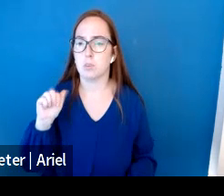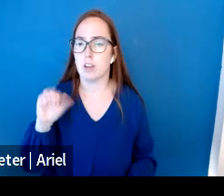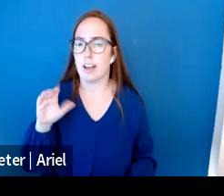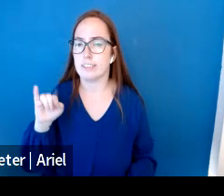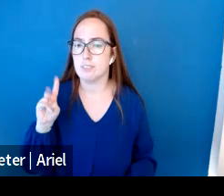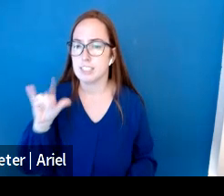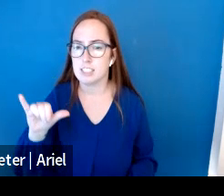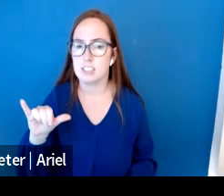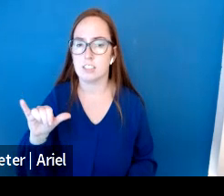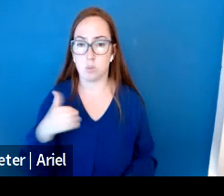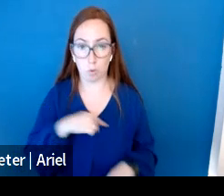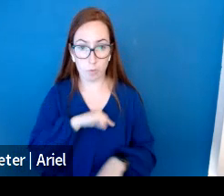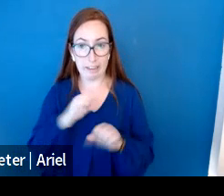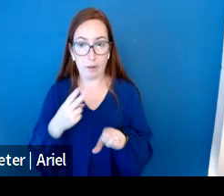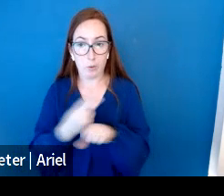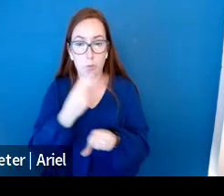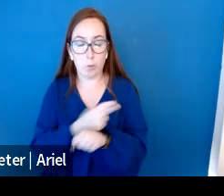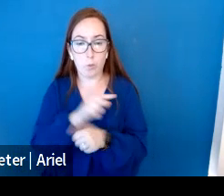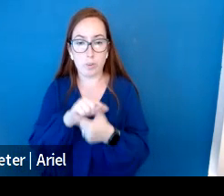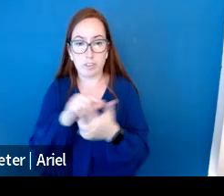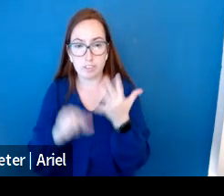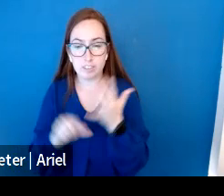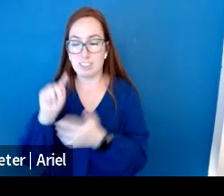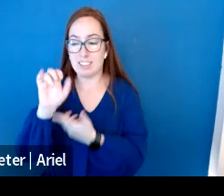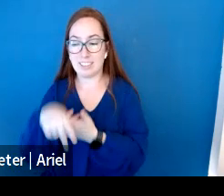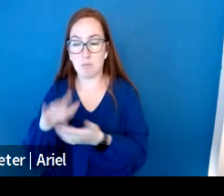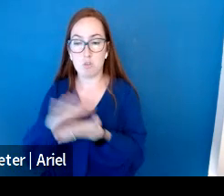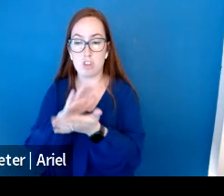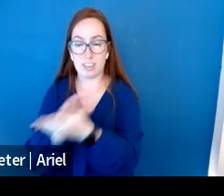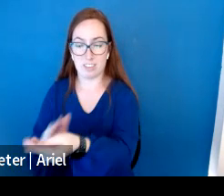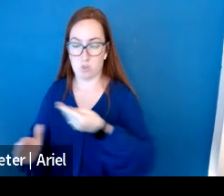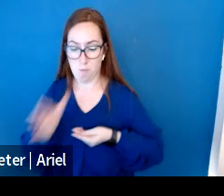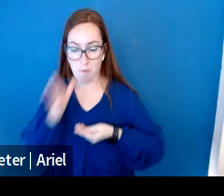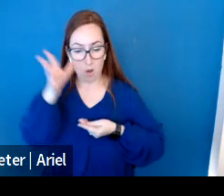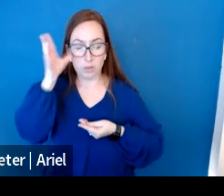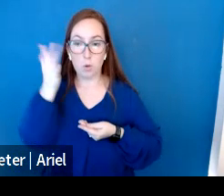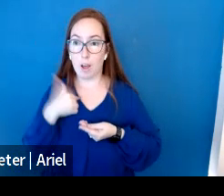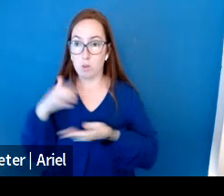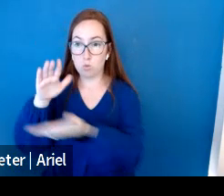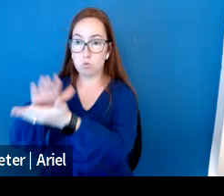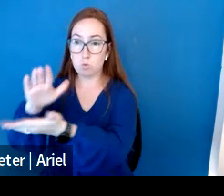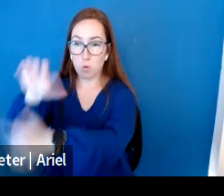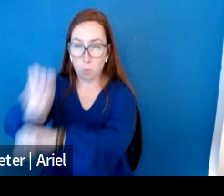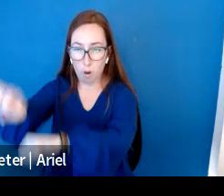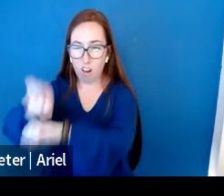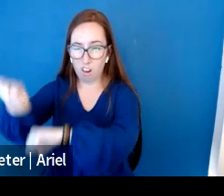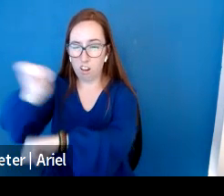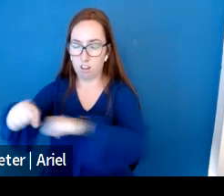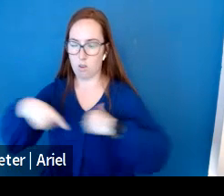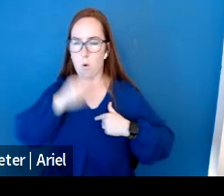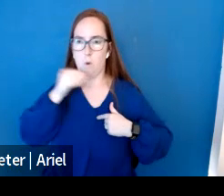make sure that there is collaboration and coordination between our efforts at school and then in the